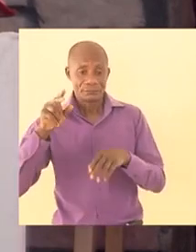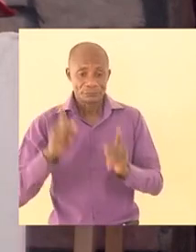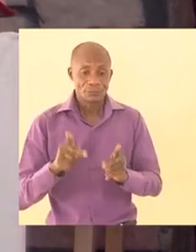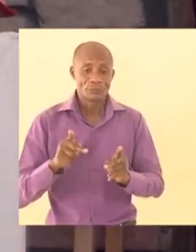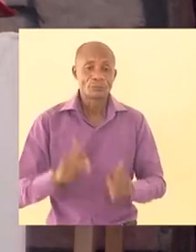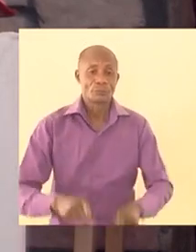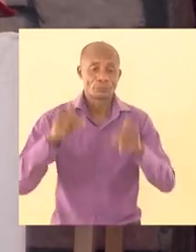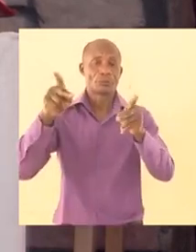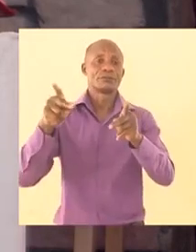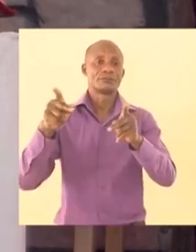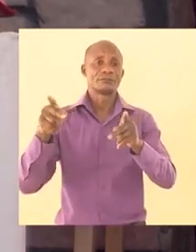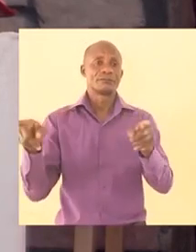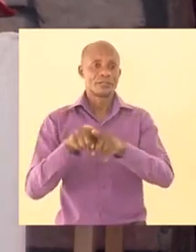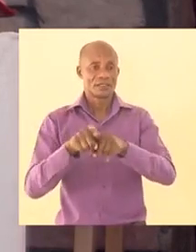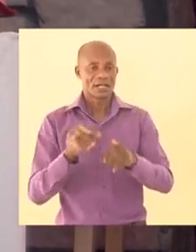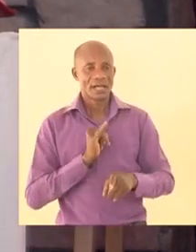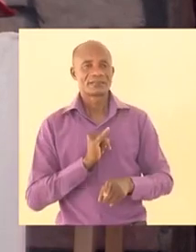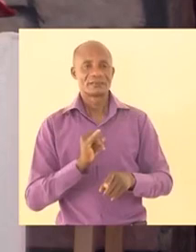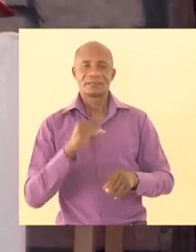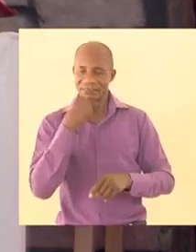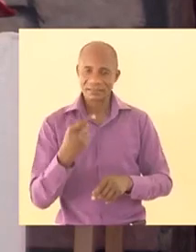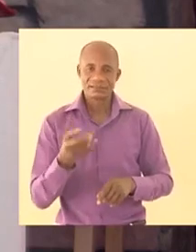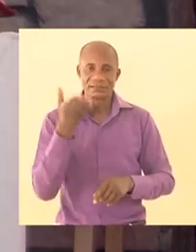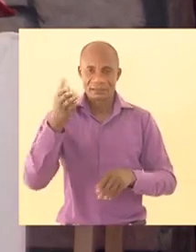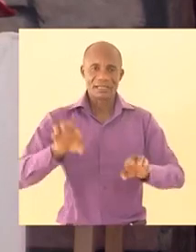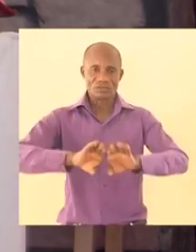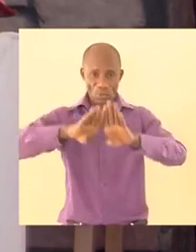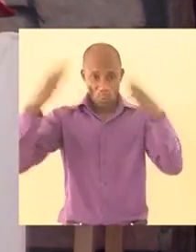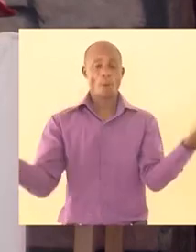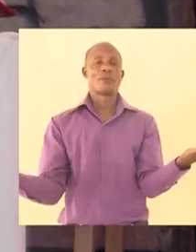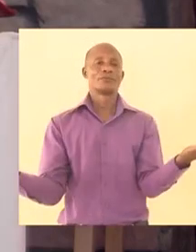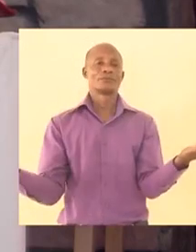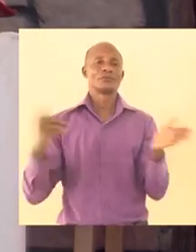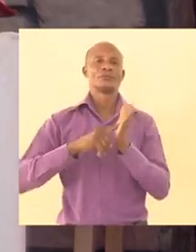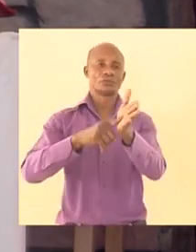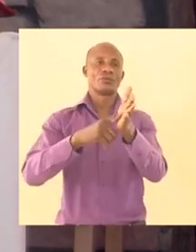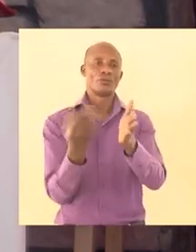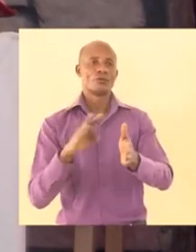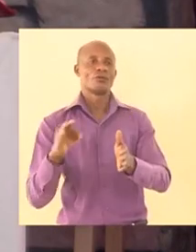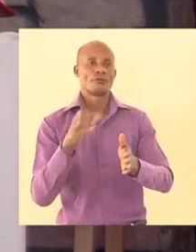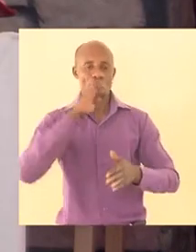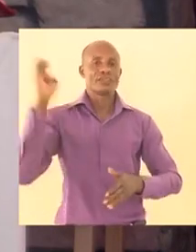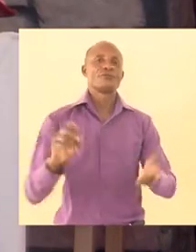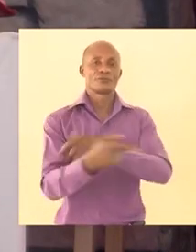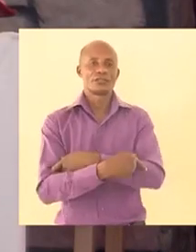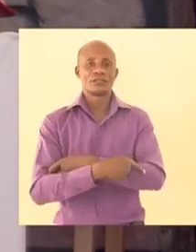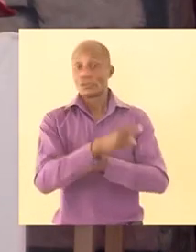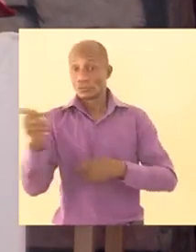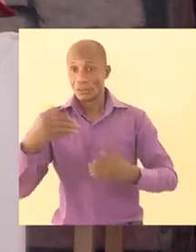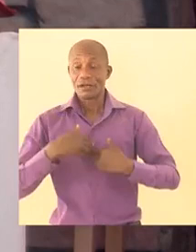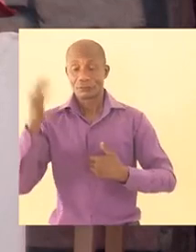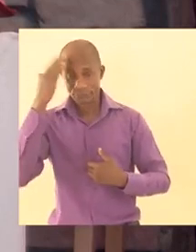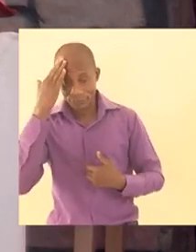promoted. So, like I said, there is an open display of sodomy today, and you all need to beware. And if you